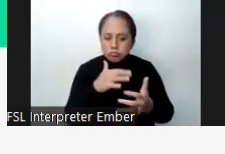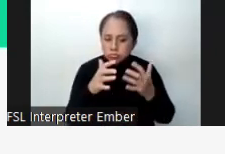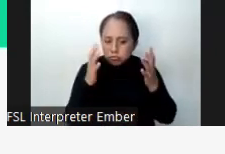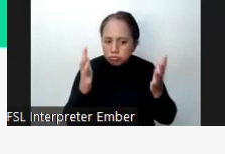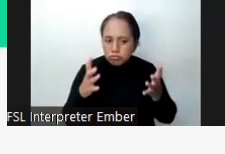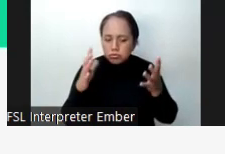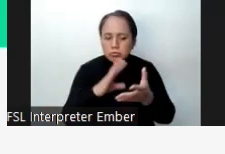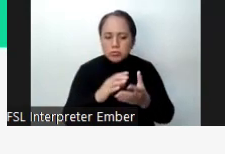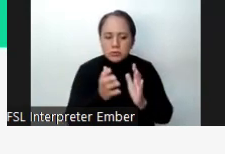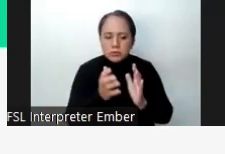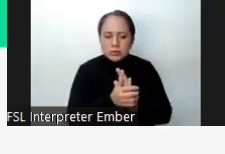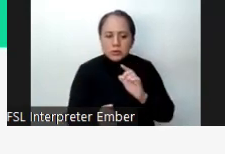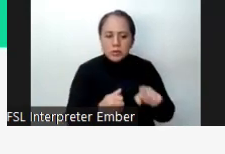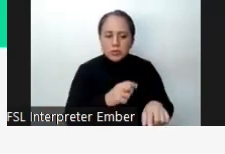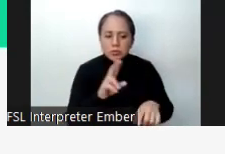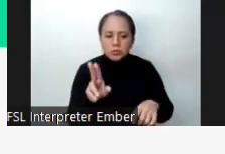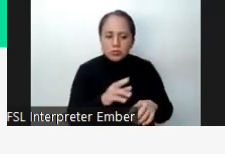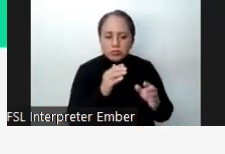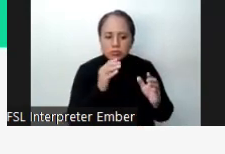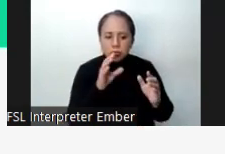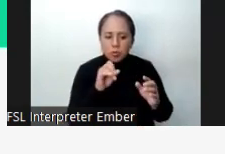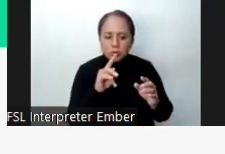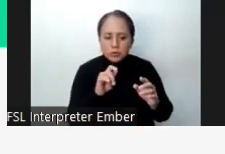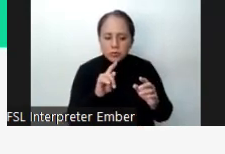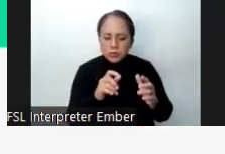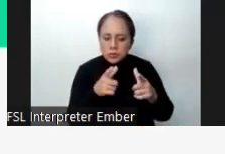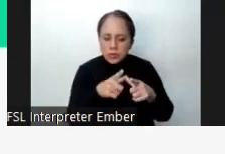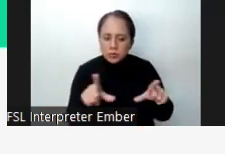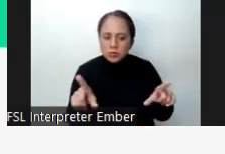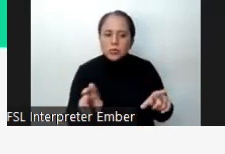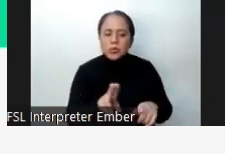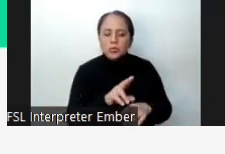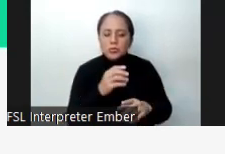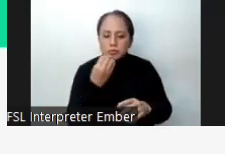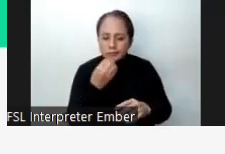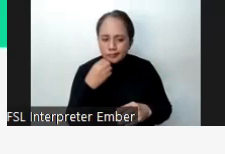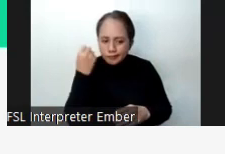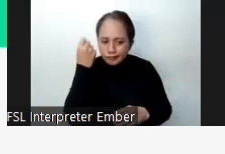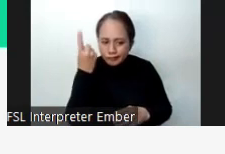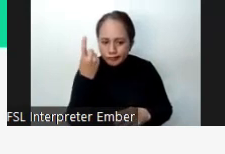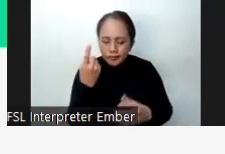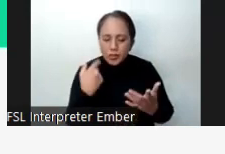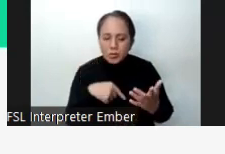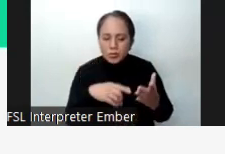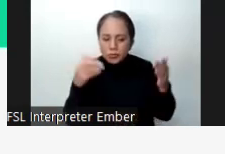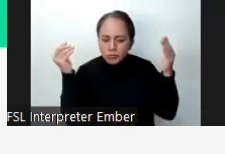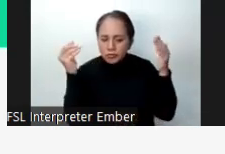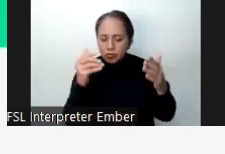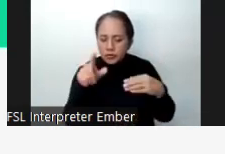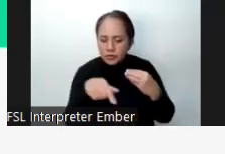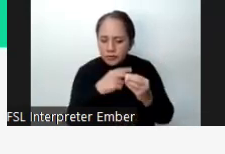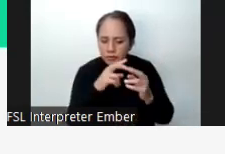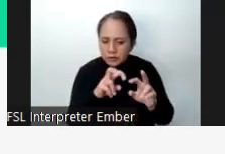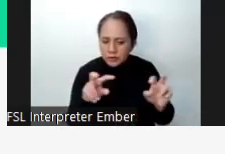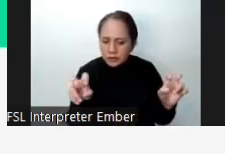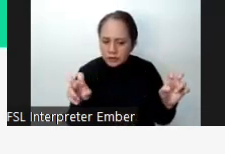skills, and use of the contextualized language and oral comprehension. Although the focus of our study